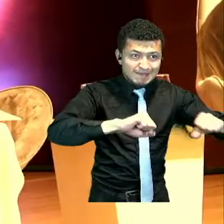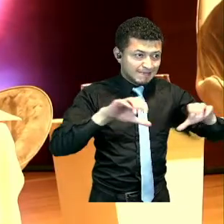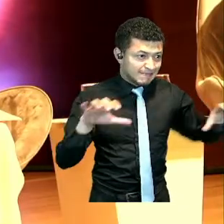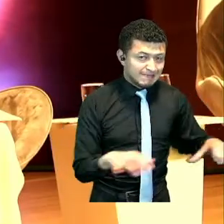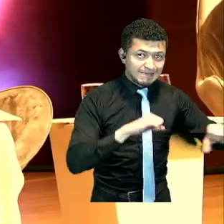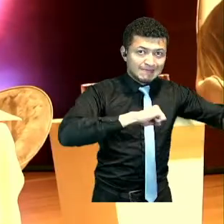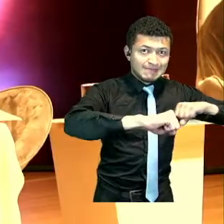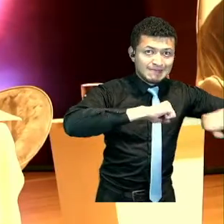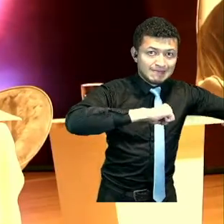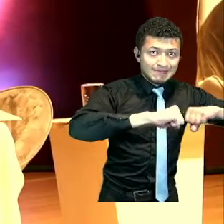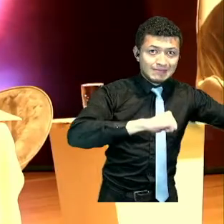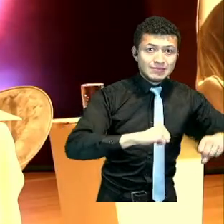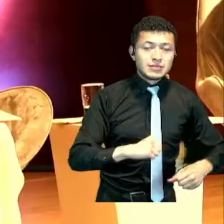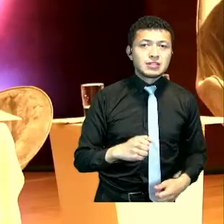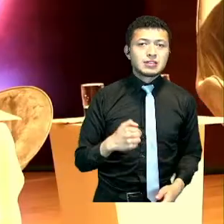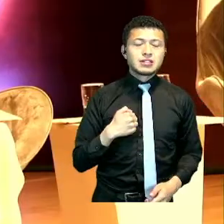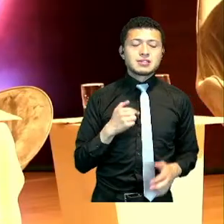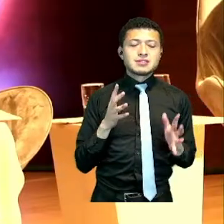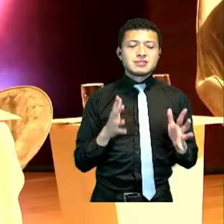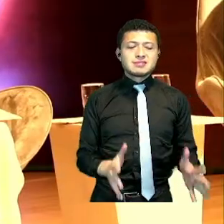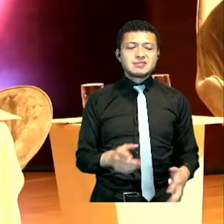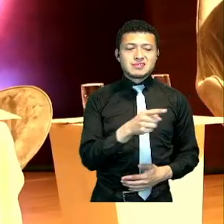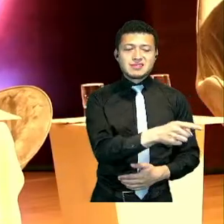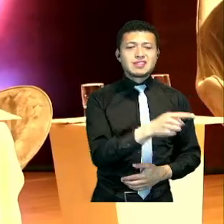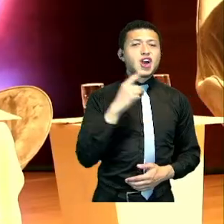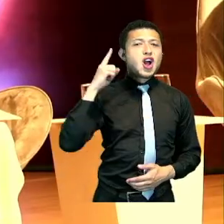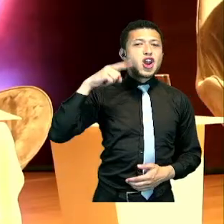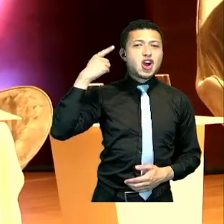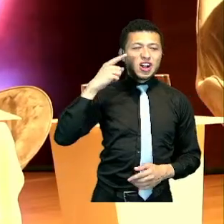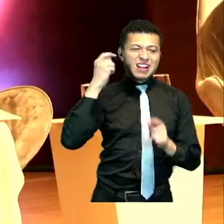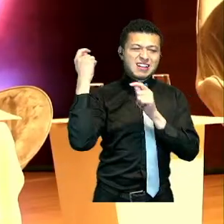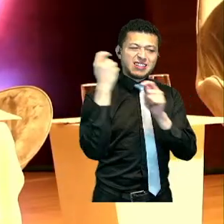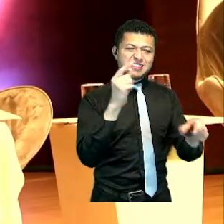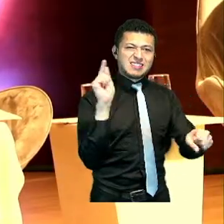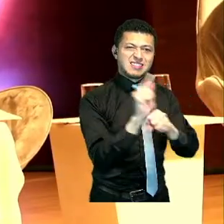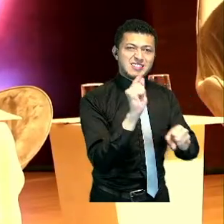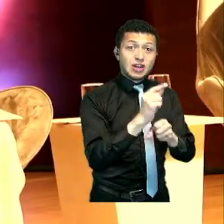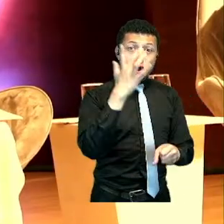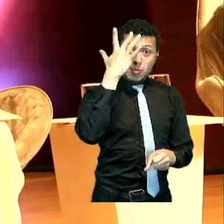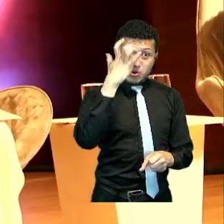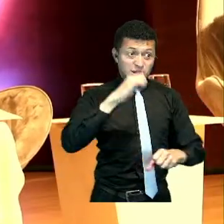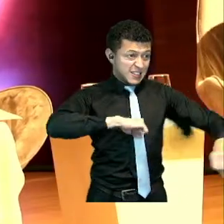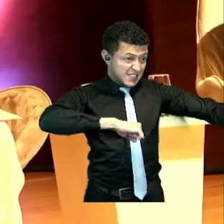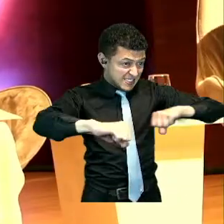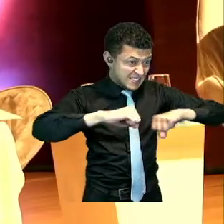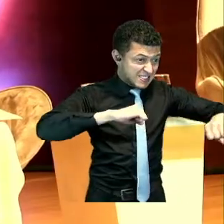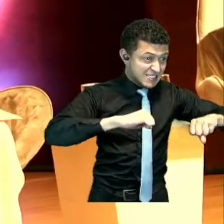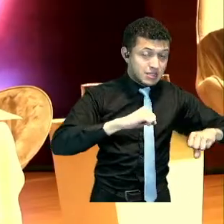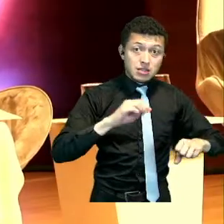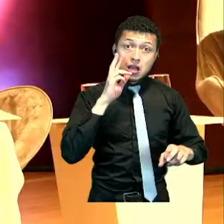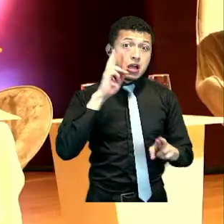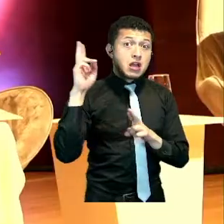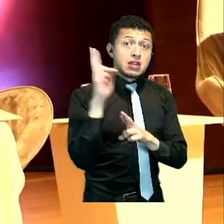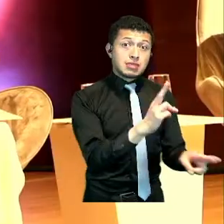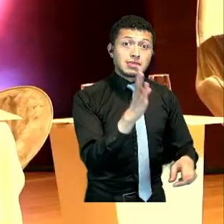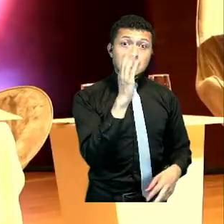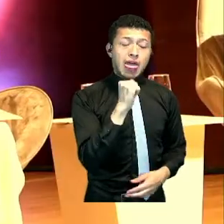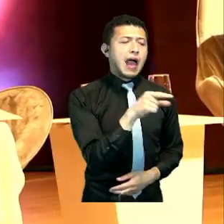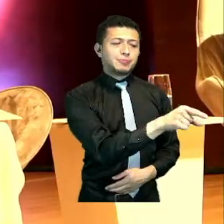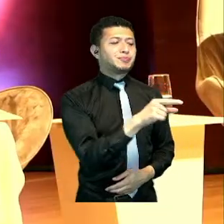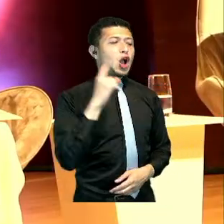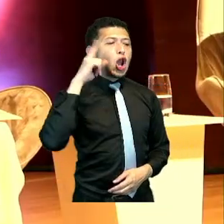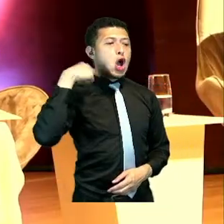blabbing, these women were doing things. And then I understood why they're crazy, because they are the ones that are doing something,